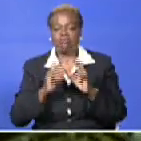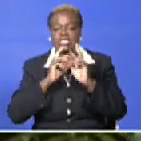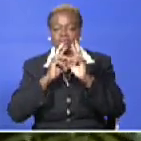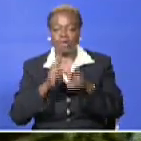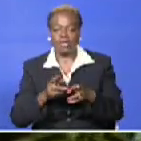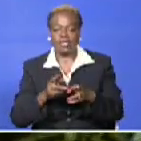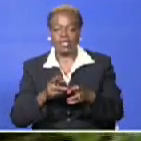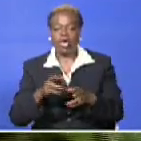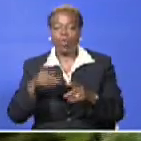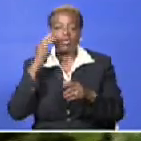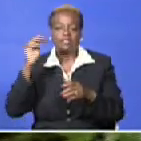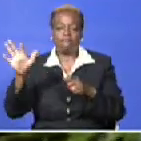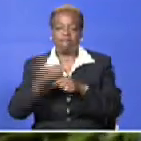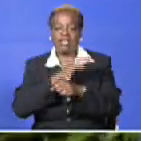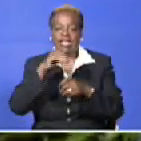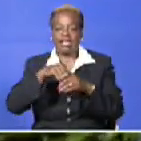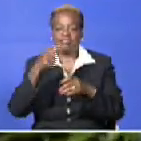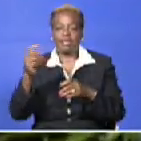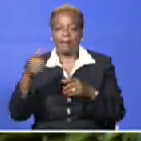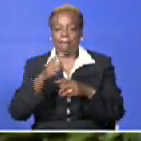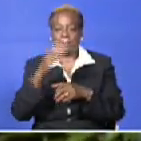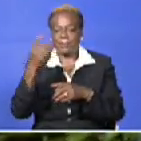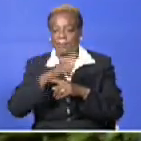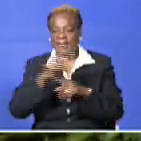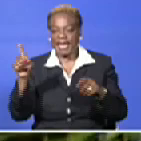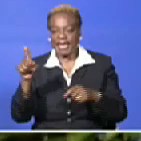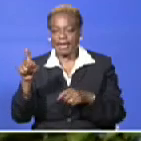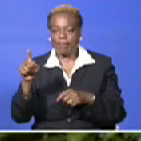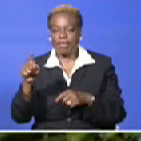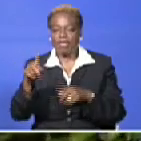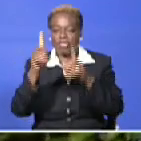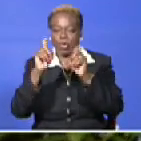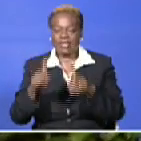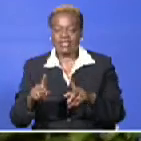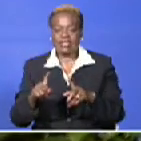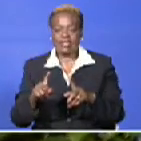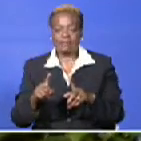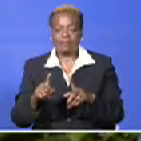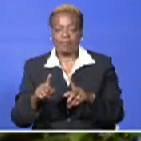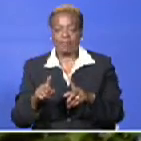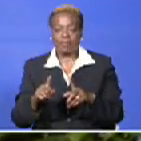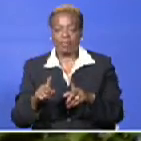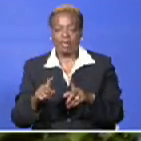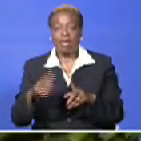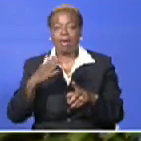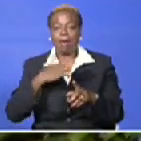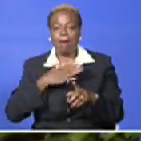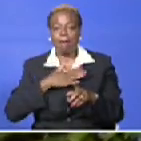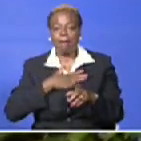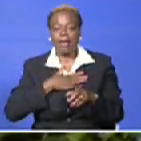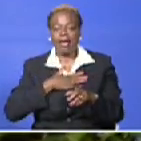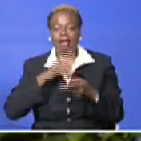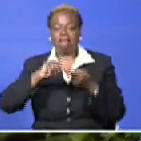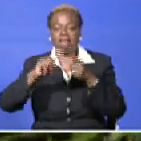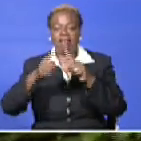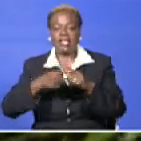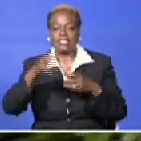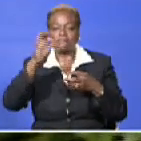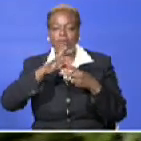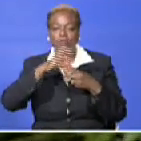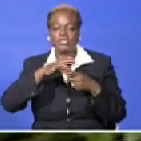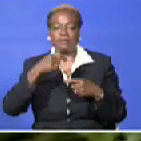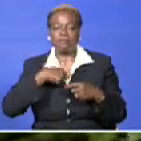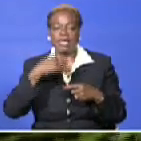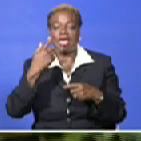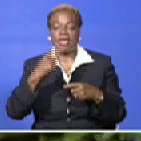to fill in the blank. And the blank question read thus: my peers voted me the most